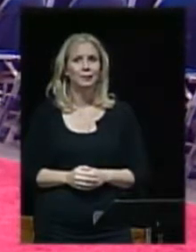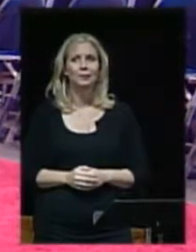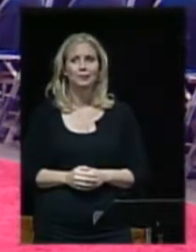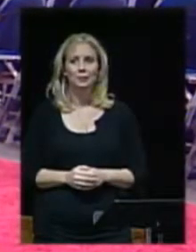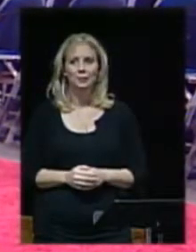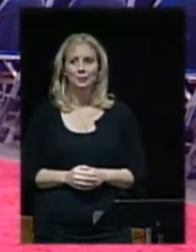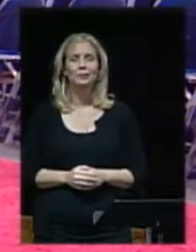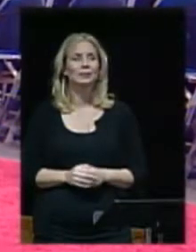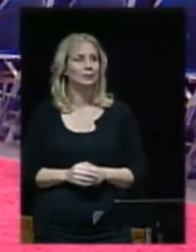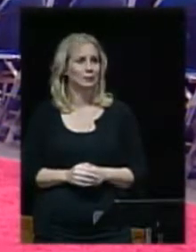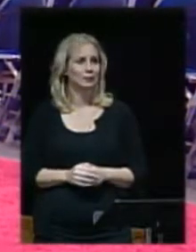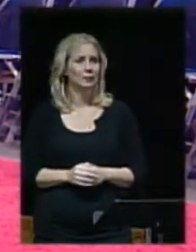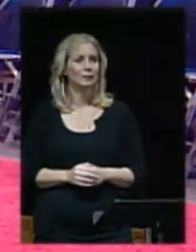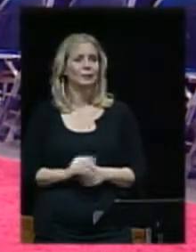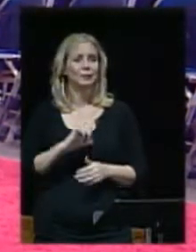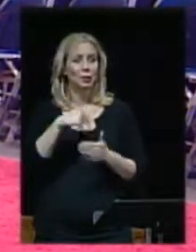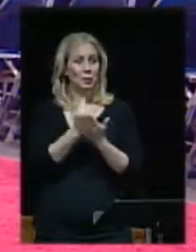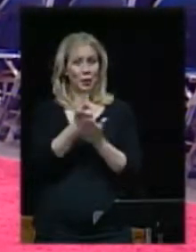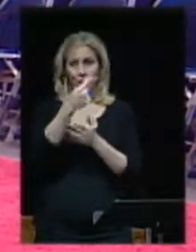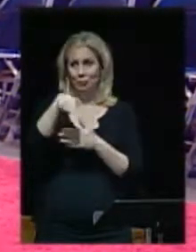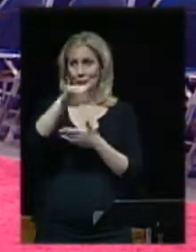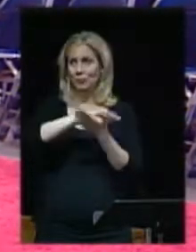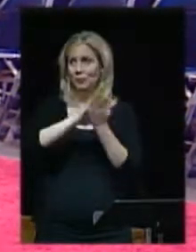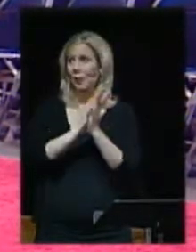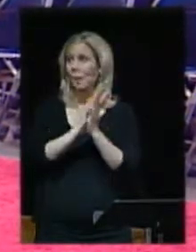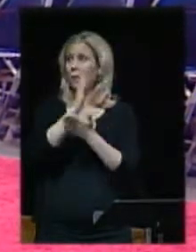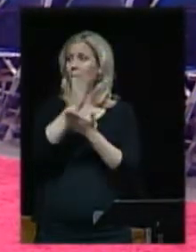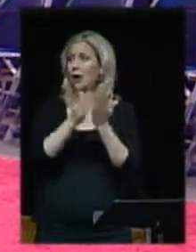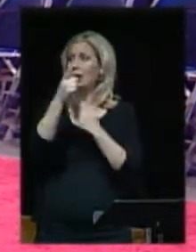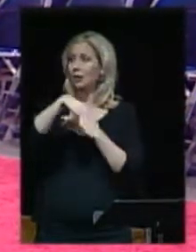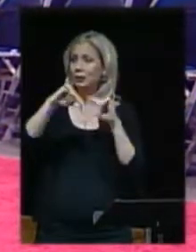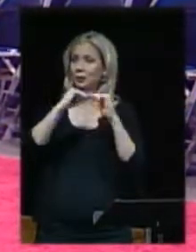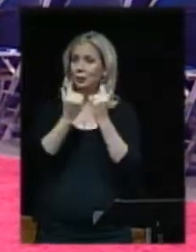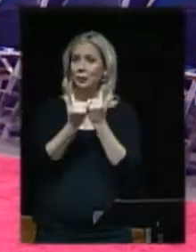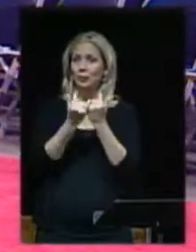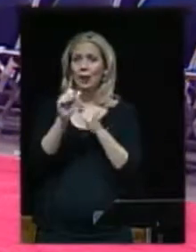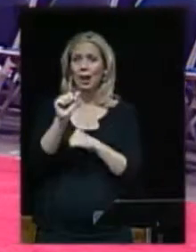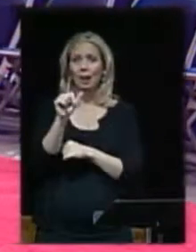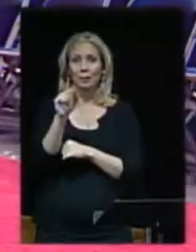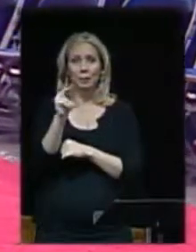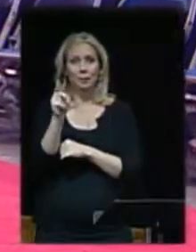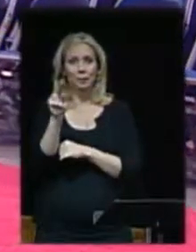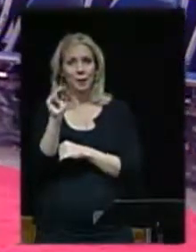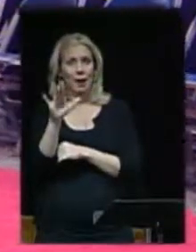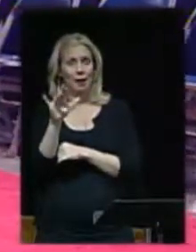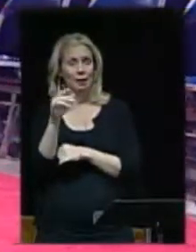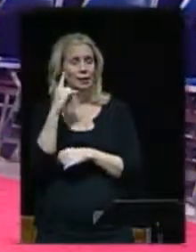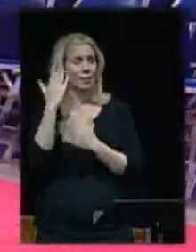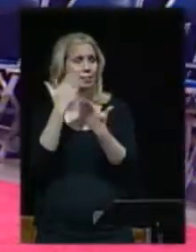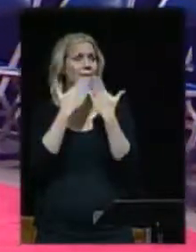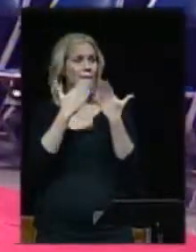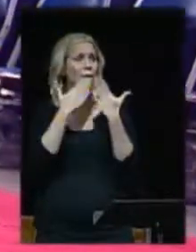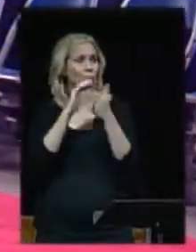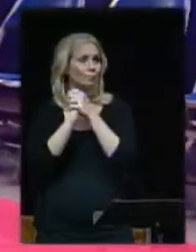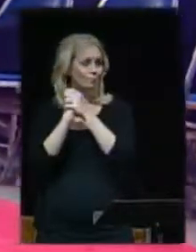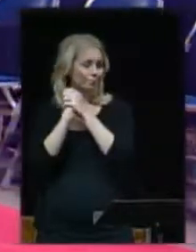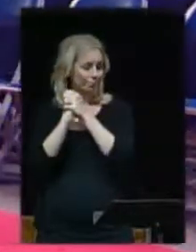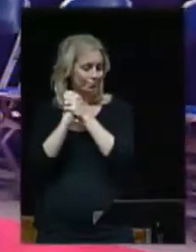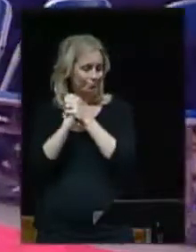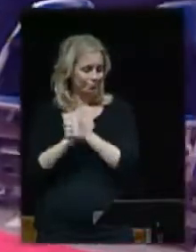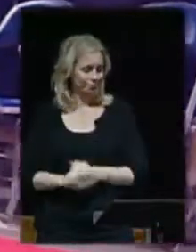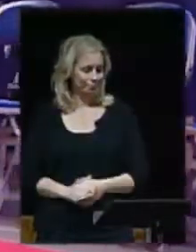Okay. Graduates, you're going to become part of this group of alumni. Everybody, again, round of applause. Graduates, say thank you.